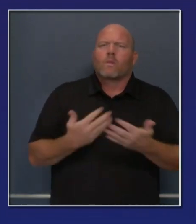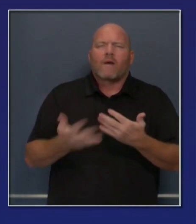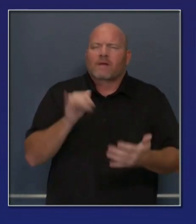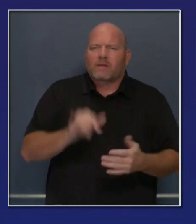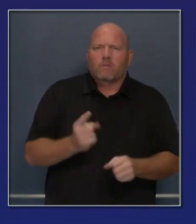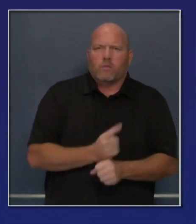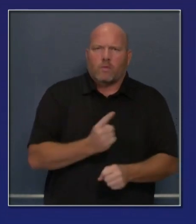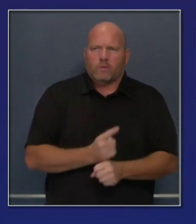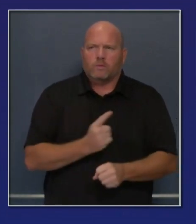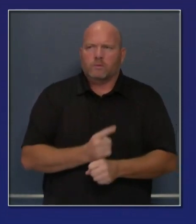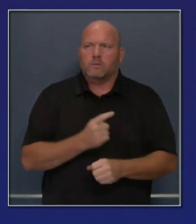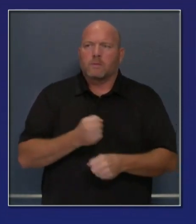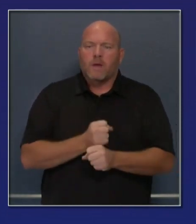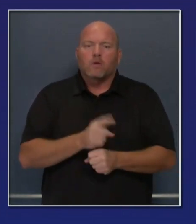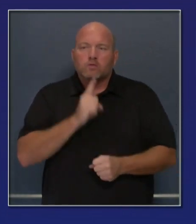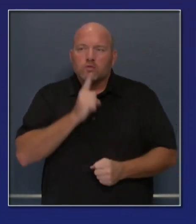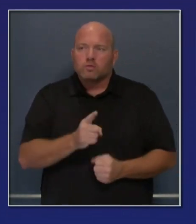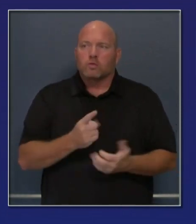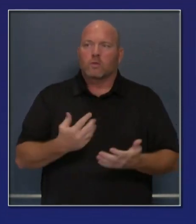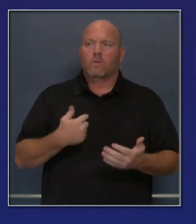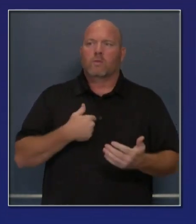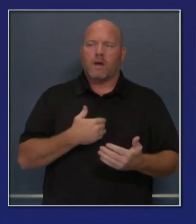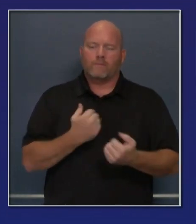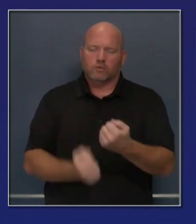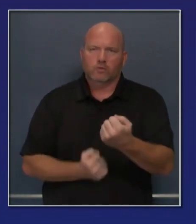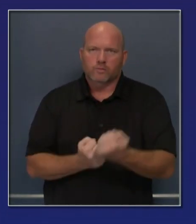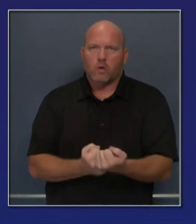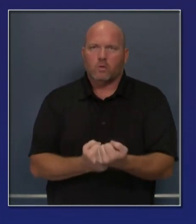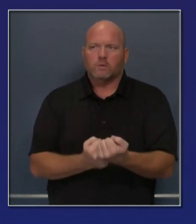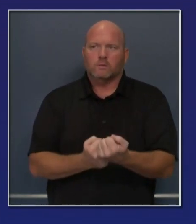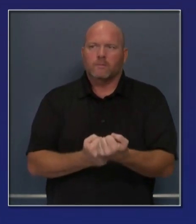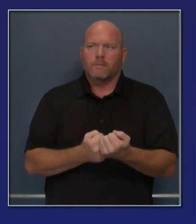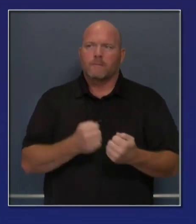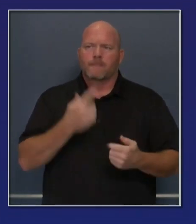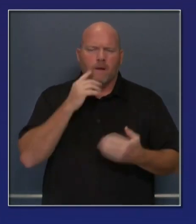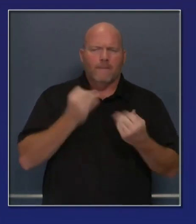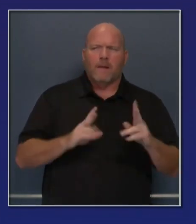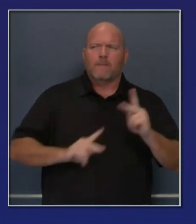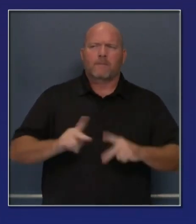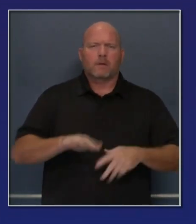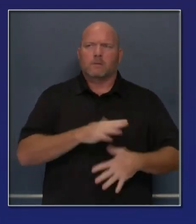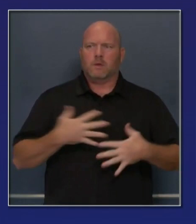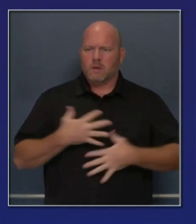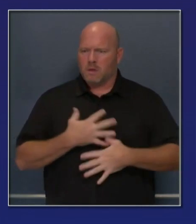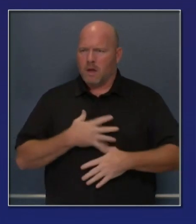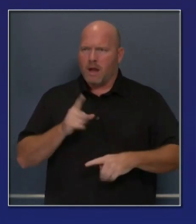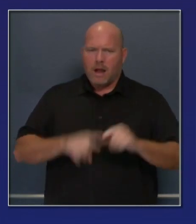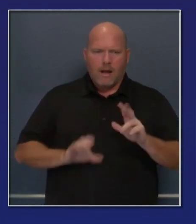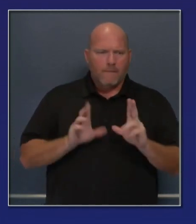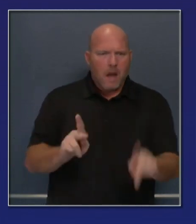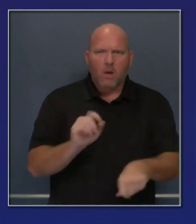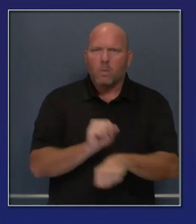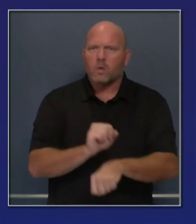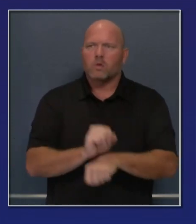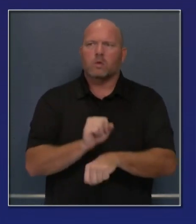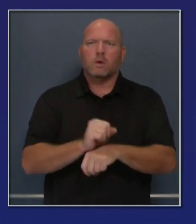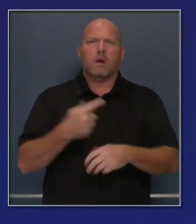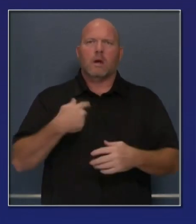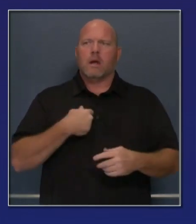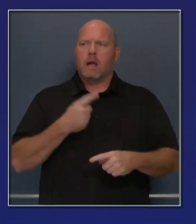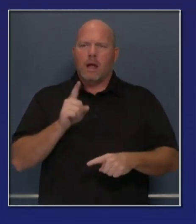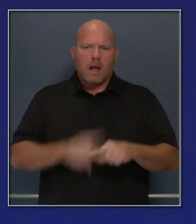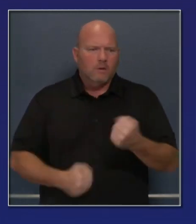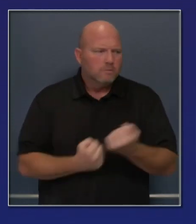sure that they do it in a supported way. We know so many people fear not being able to return to work, not being able to support